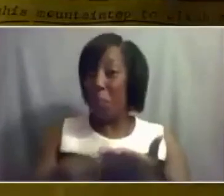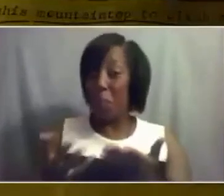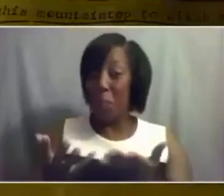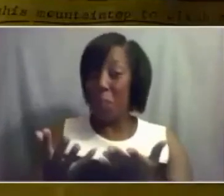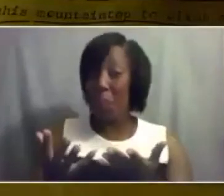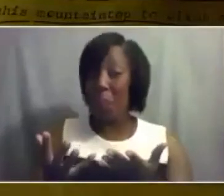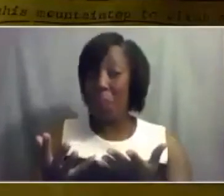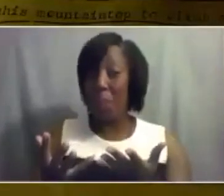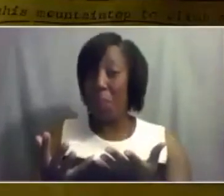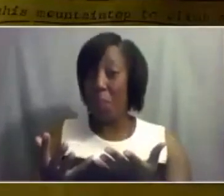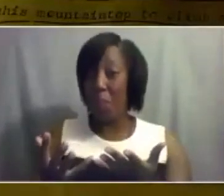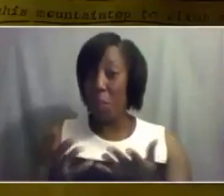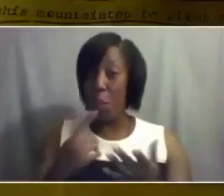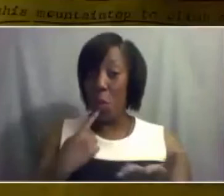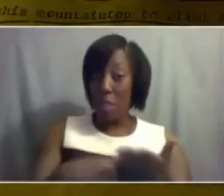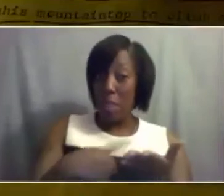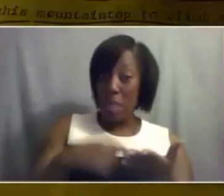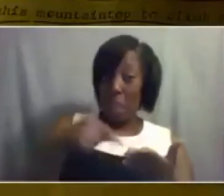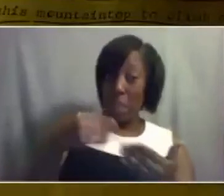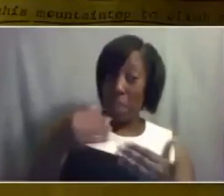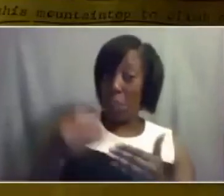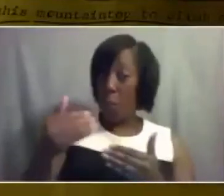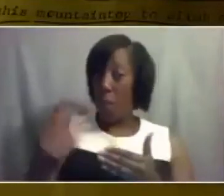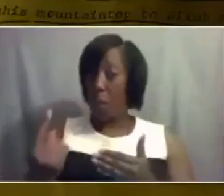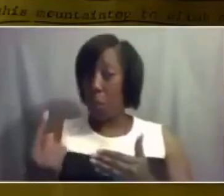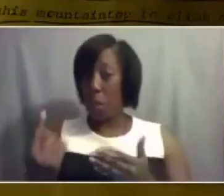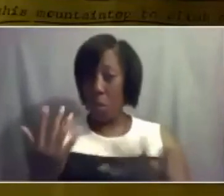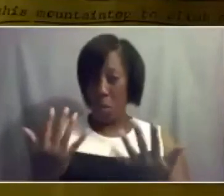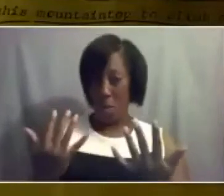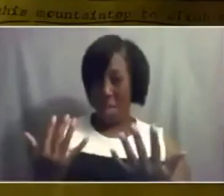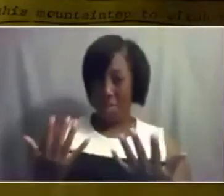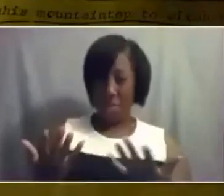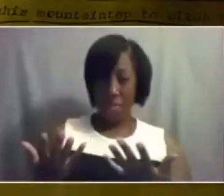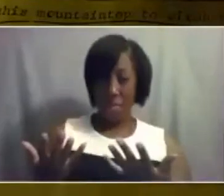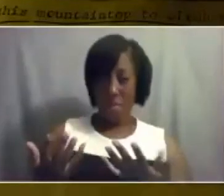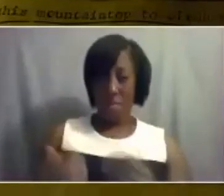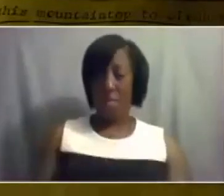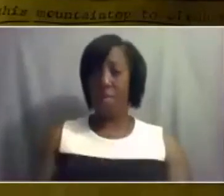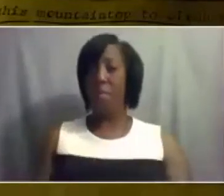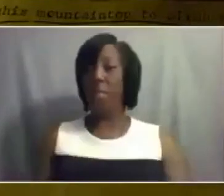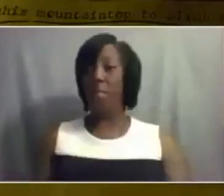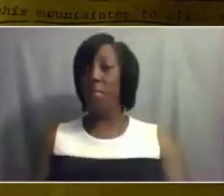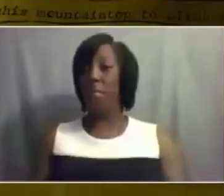You want to weigh in on one of these? Want to wait for the next round?